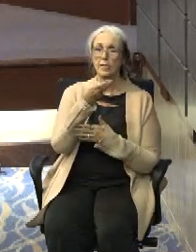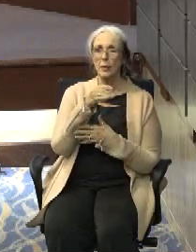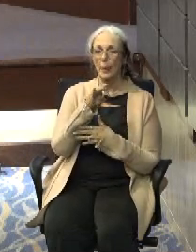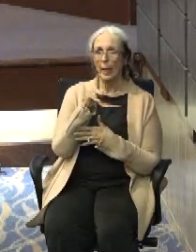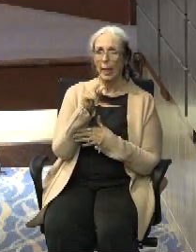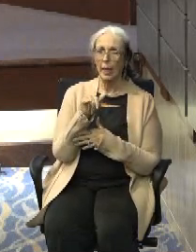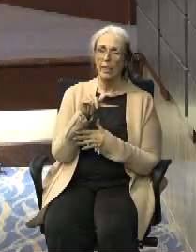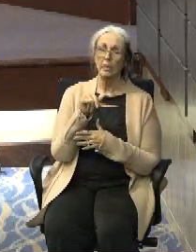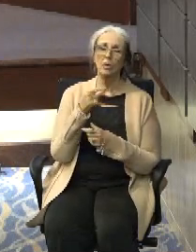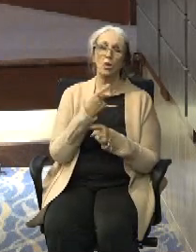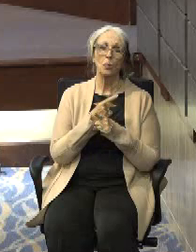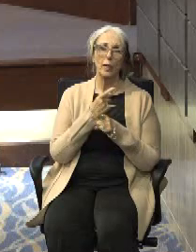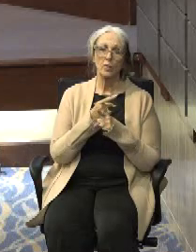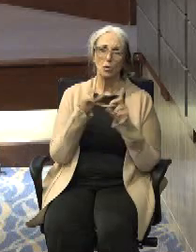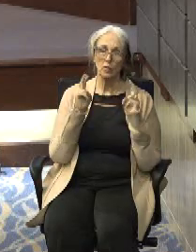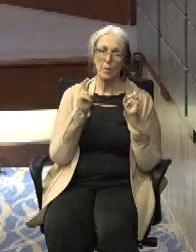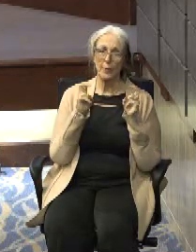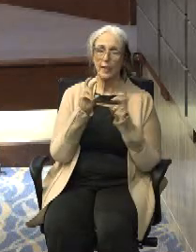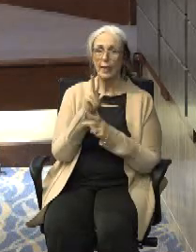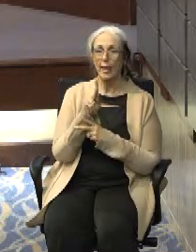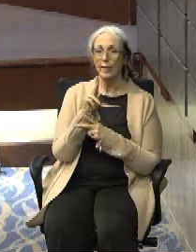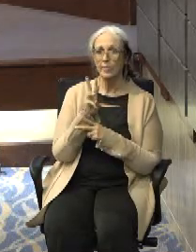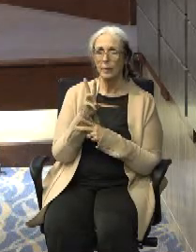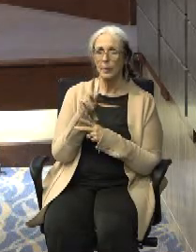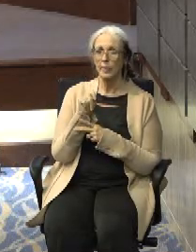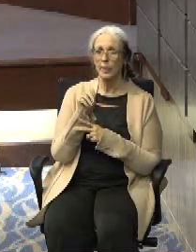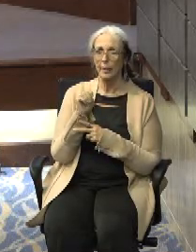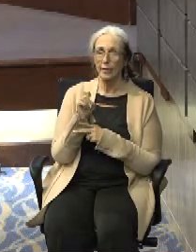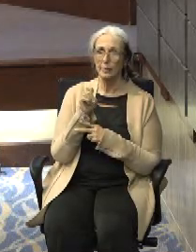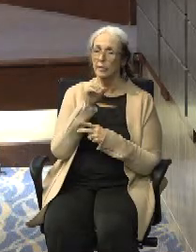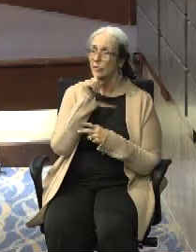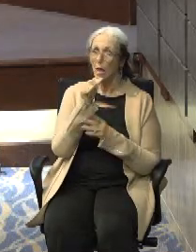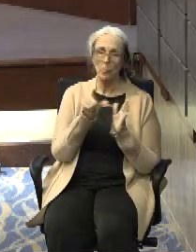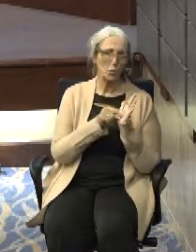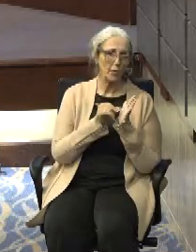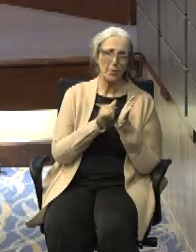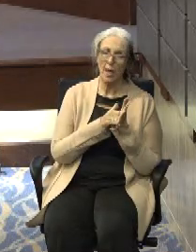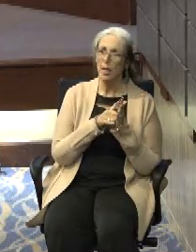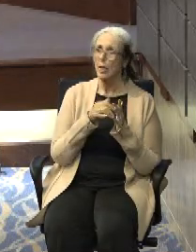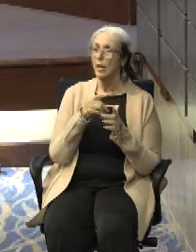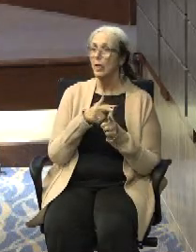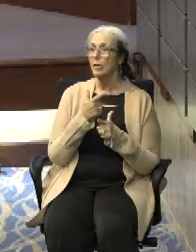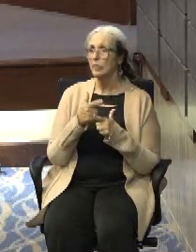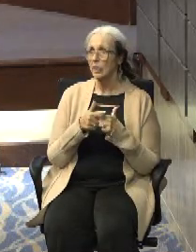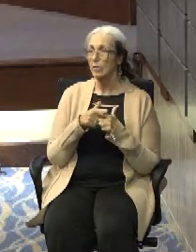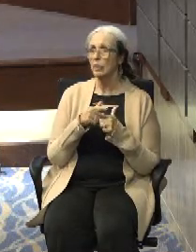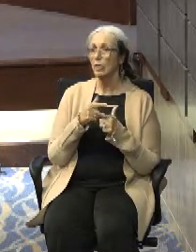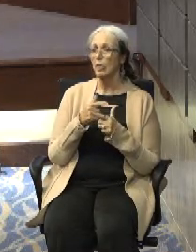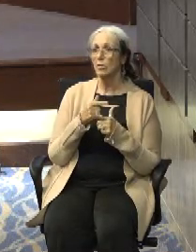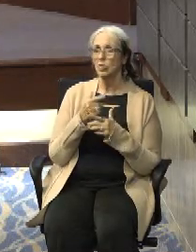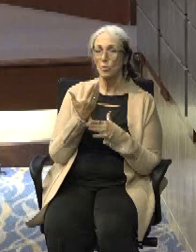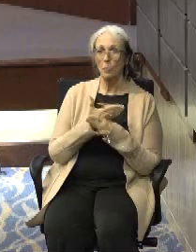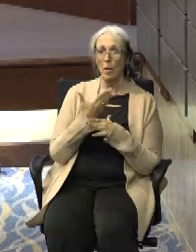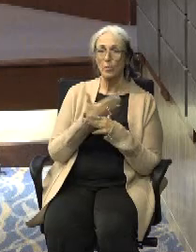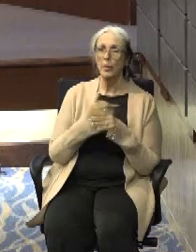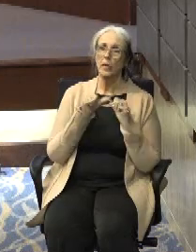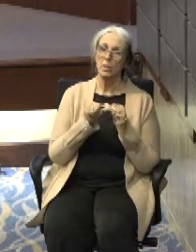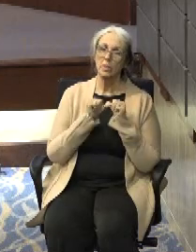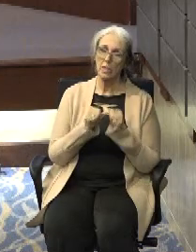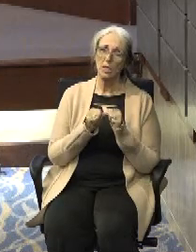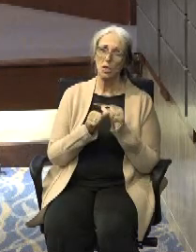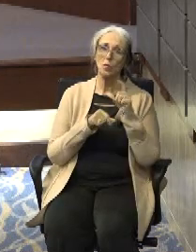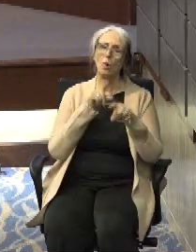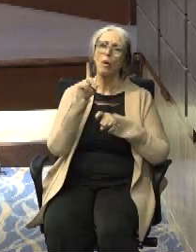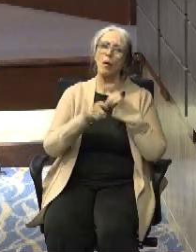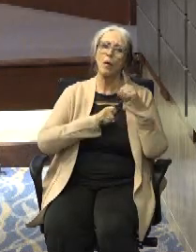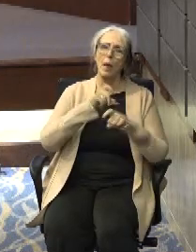later corrected her statement with KWTX, but KWTX did not print it. In our meeting, the chief was bothered by my continued questioning, the